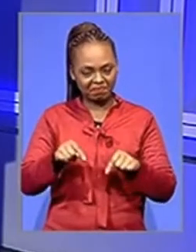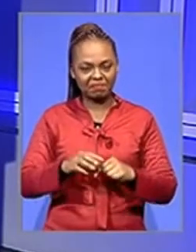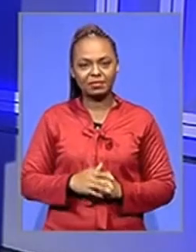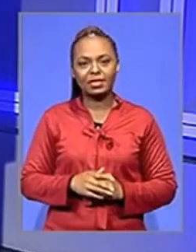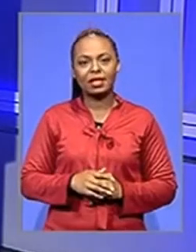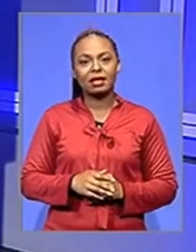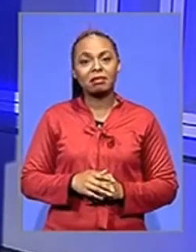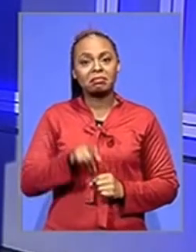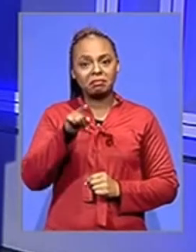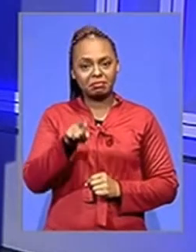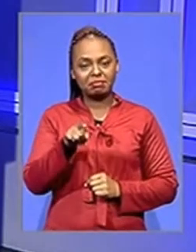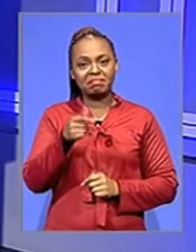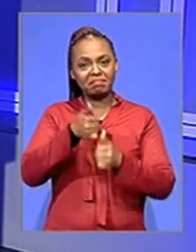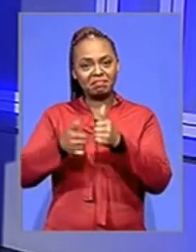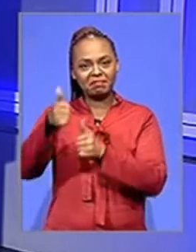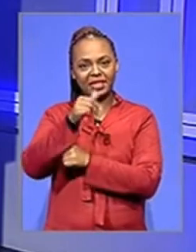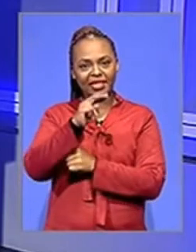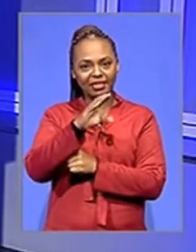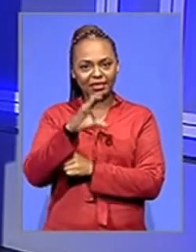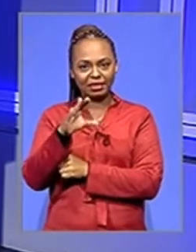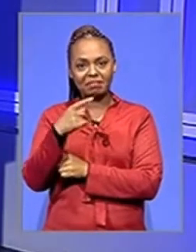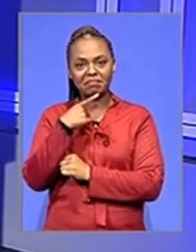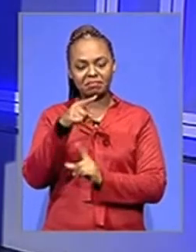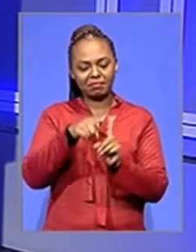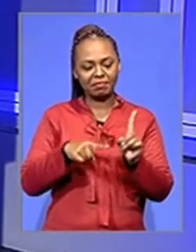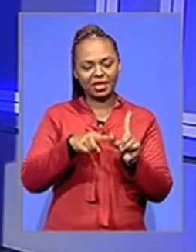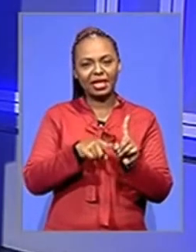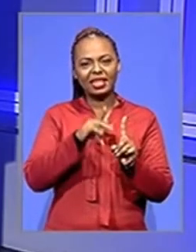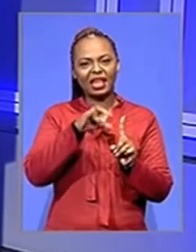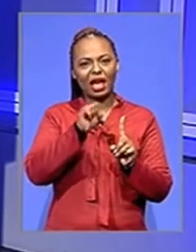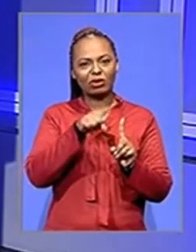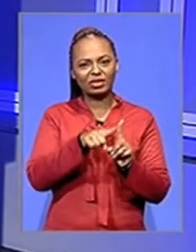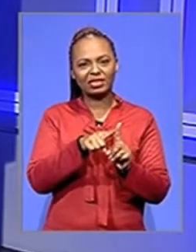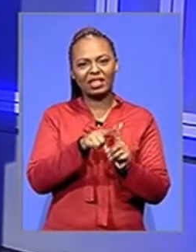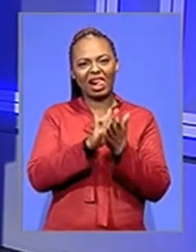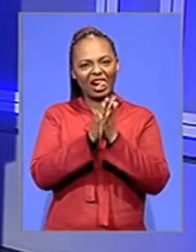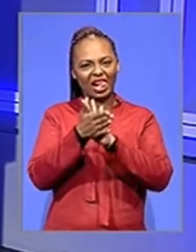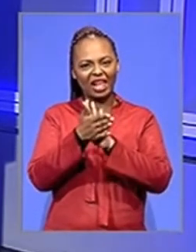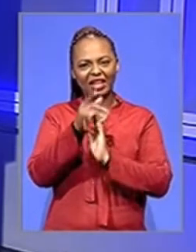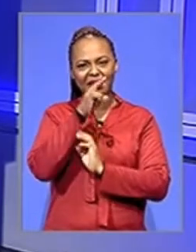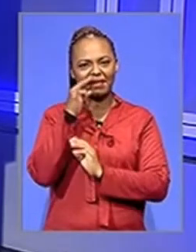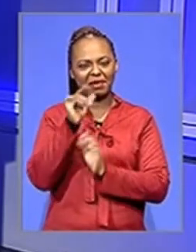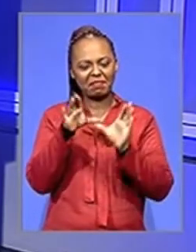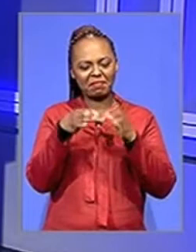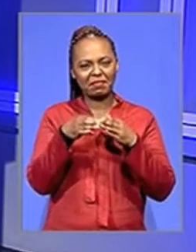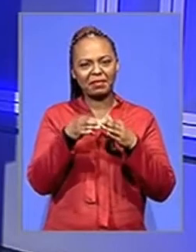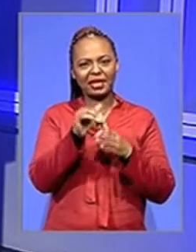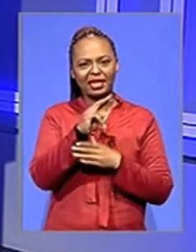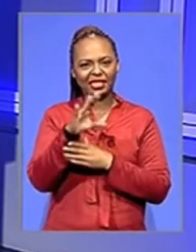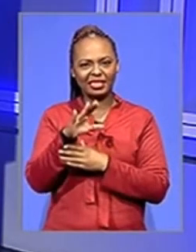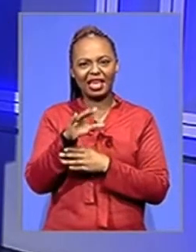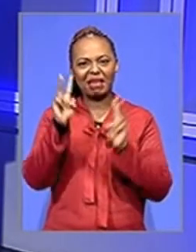ya bosetshaba ya ANC, Niehaus o sentse mokgatlo leina ka dipolelo tša gagwe mafelelong a beke ka